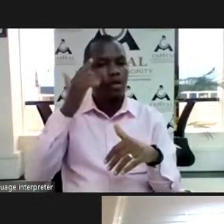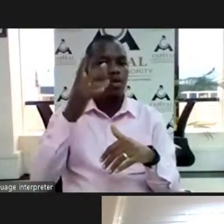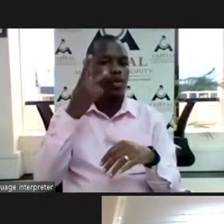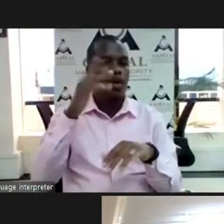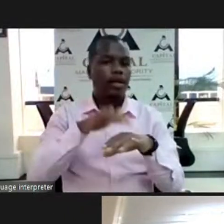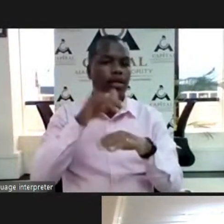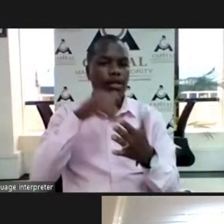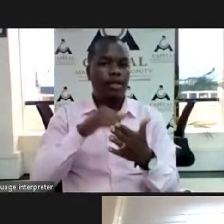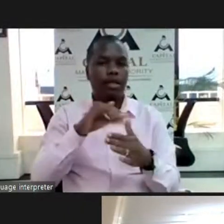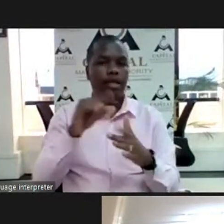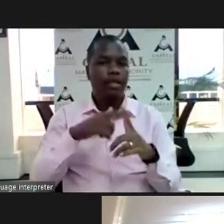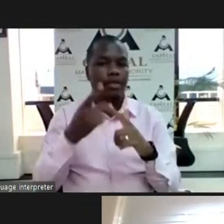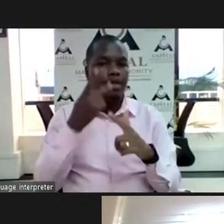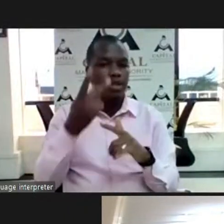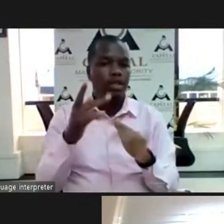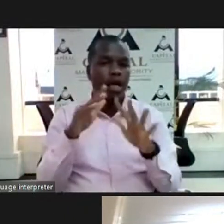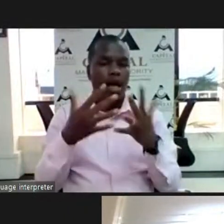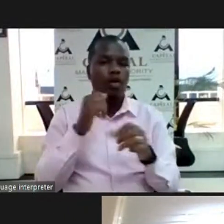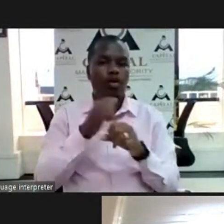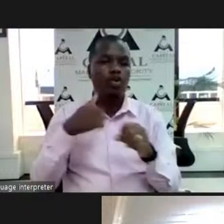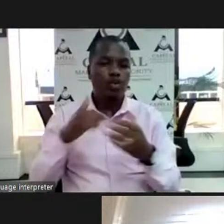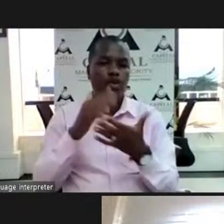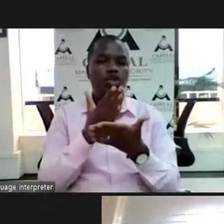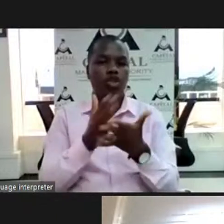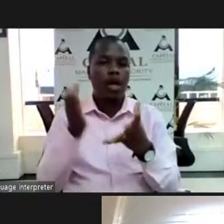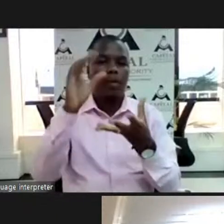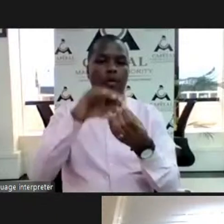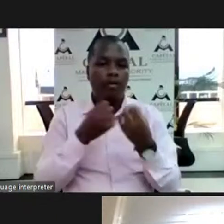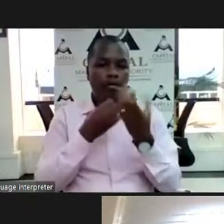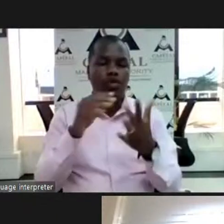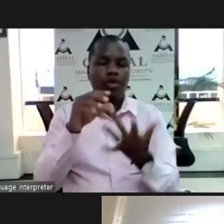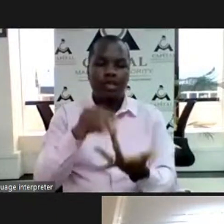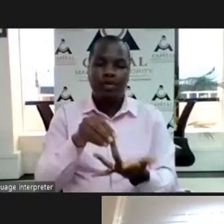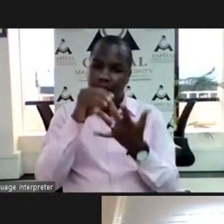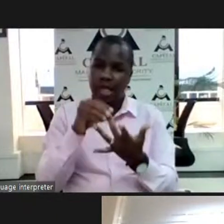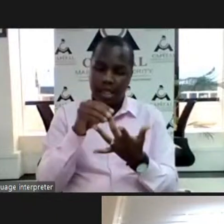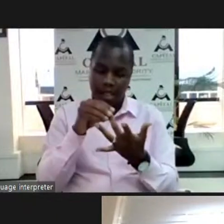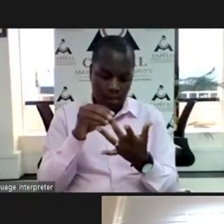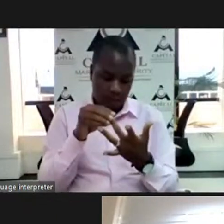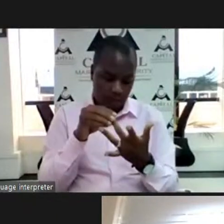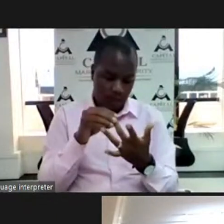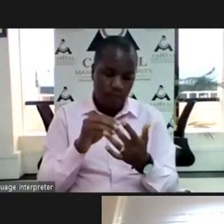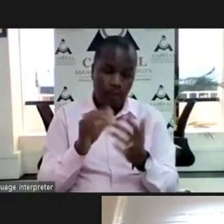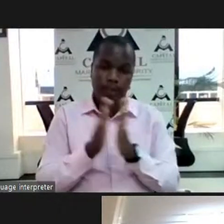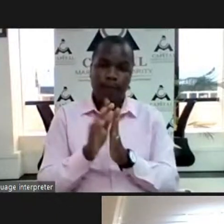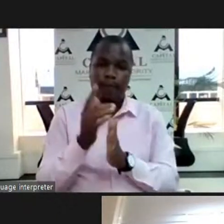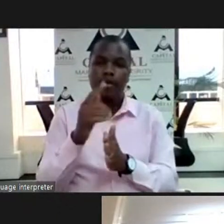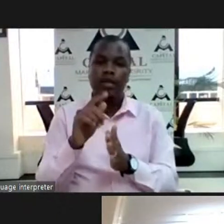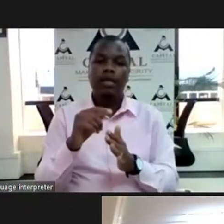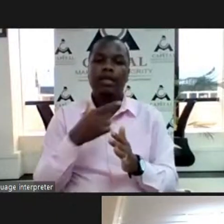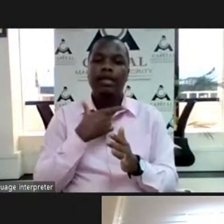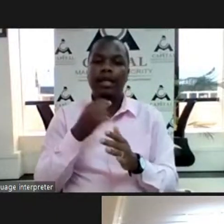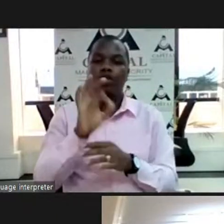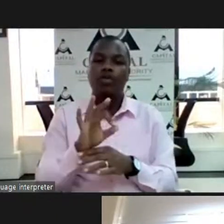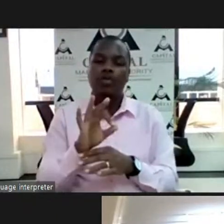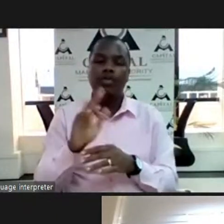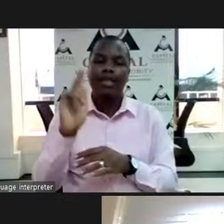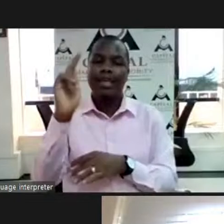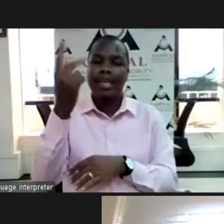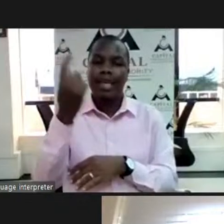and then see how do we share more information, especially with the likes of, the